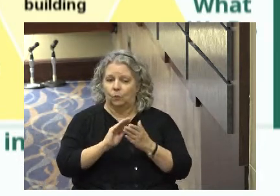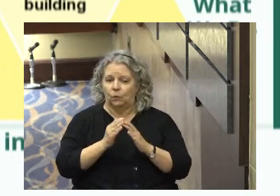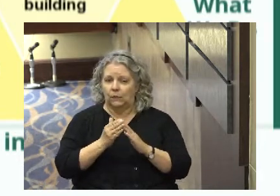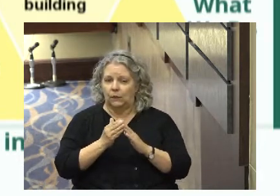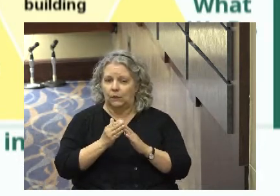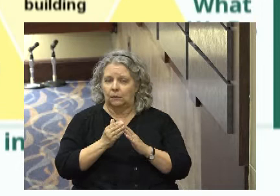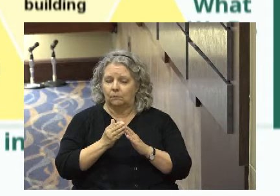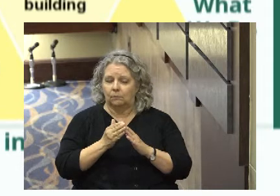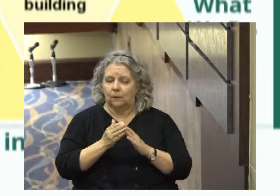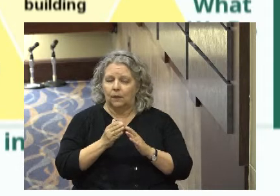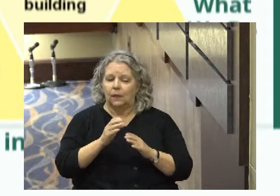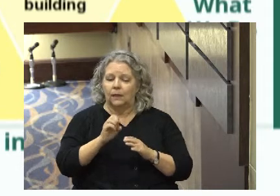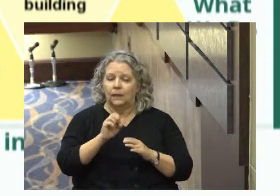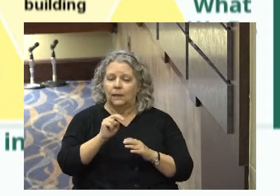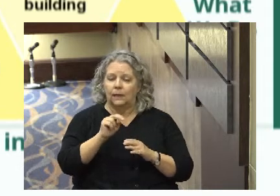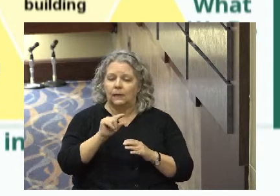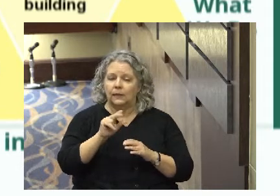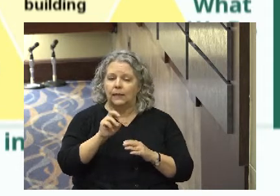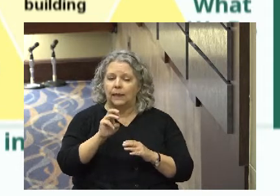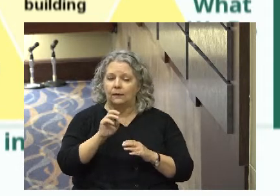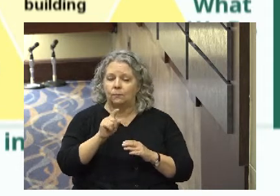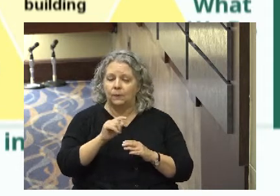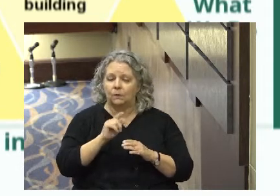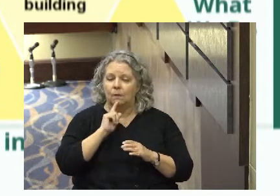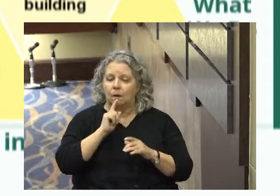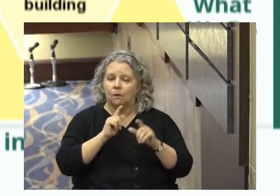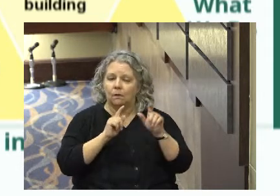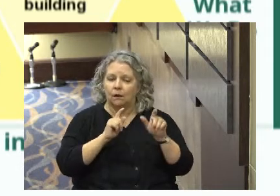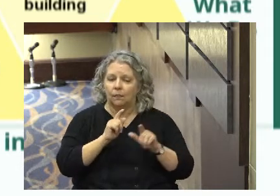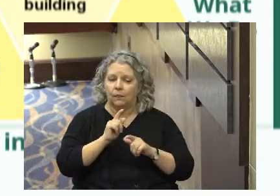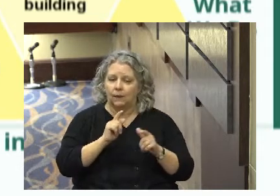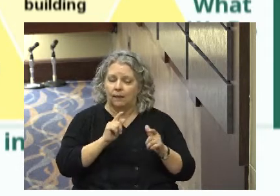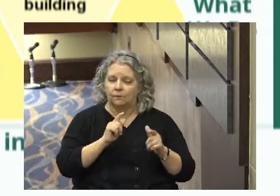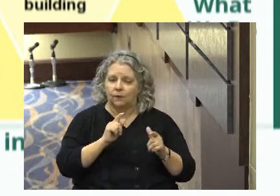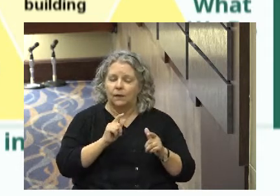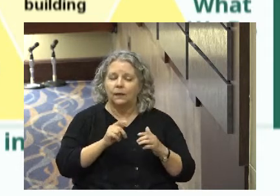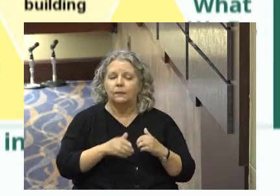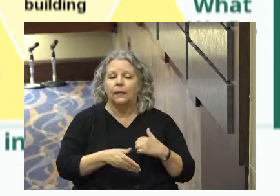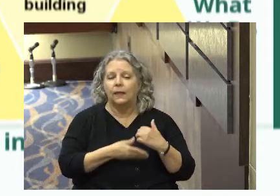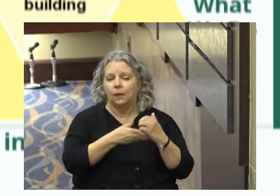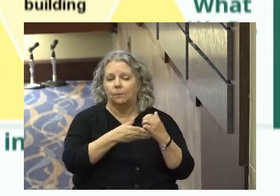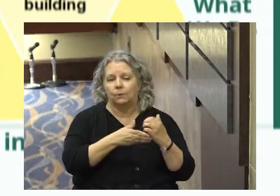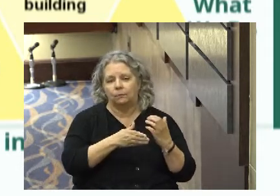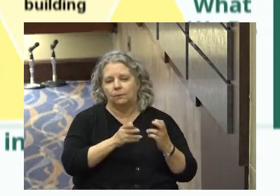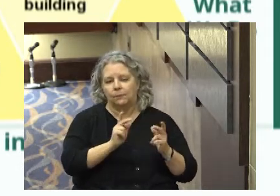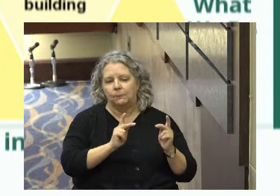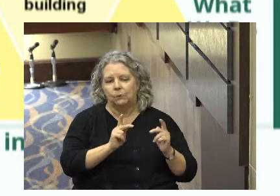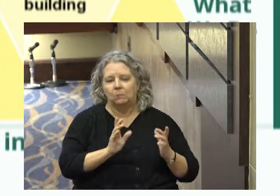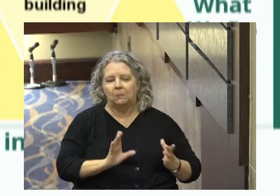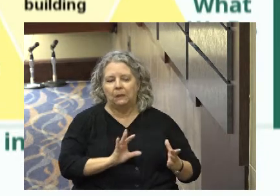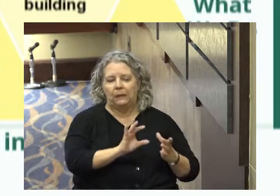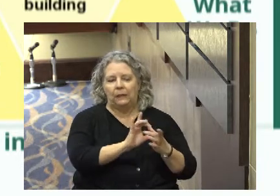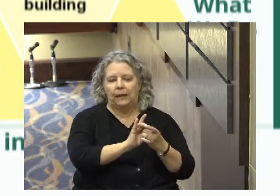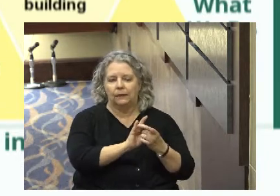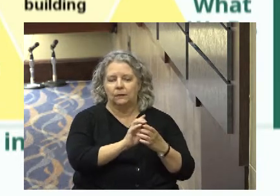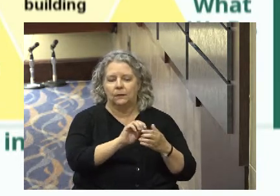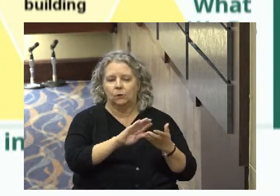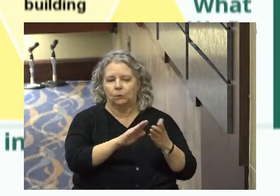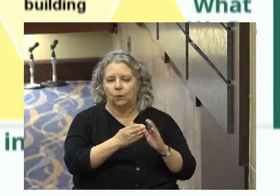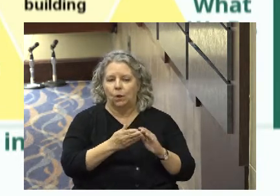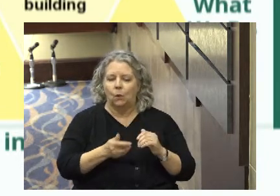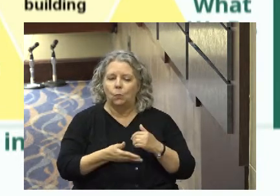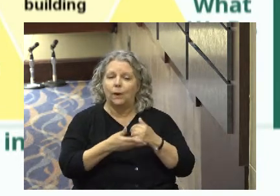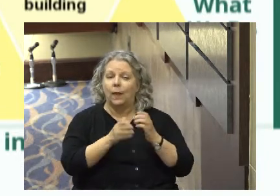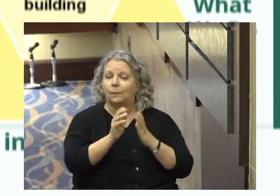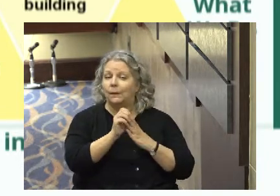left-hand side, and they seek to help neighbors connect, lead, and advocate on behalf of their community. We help leaders do this by recognizing